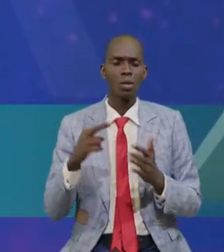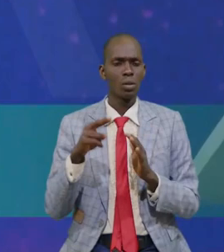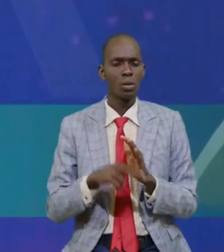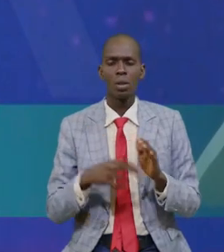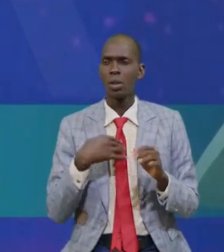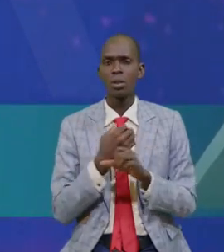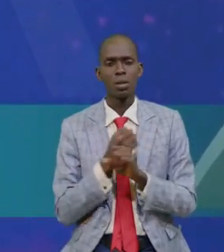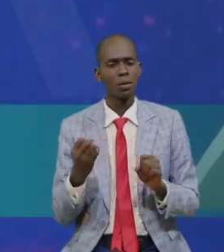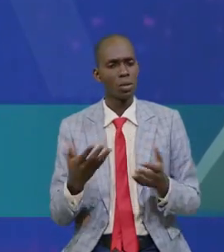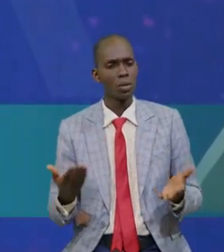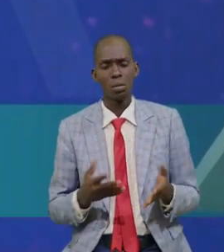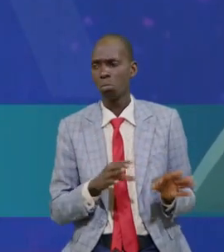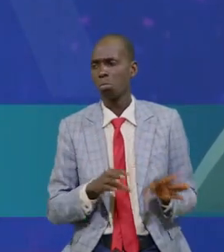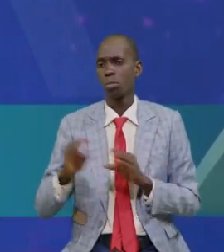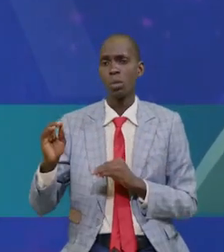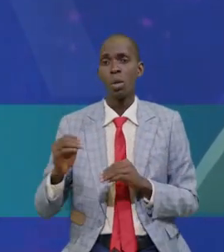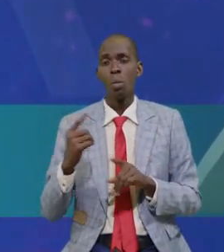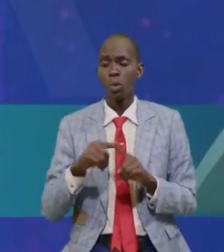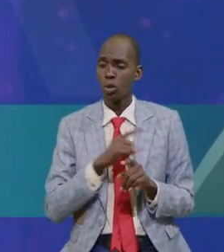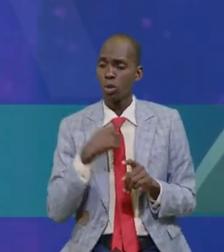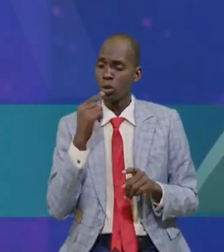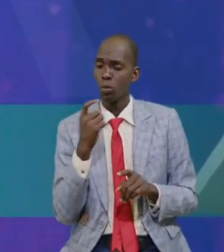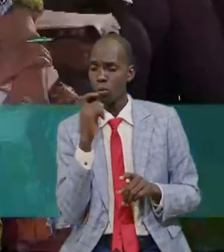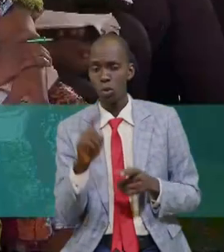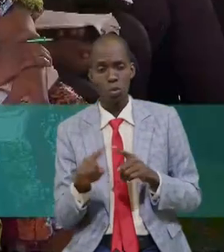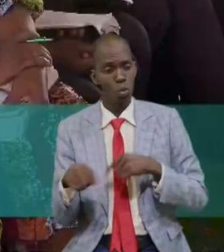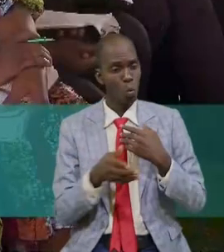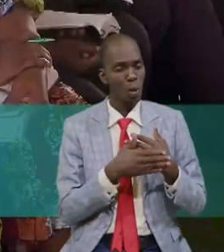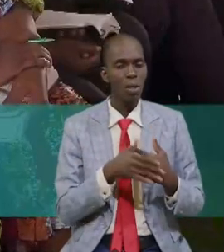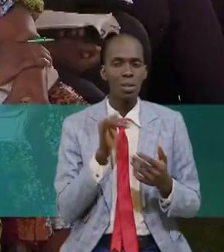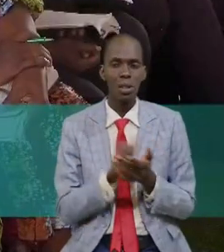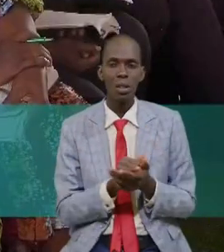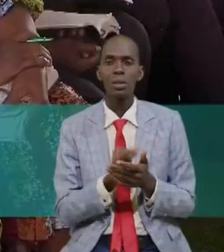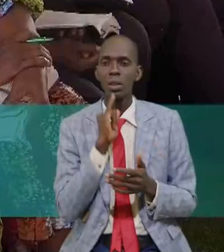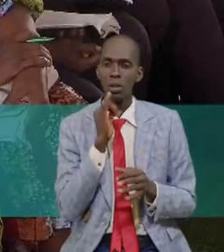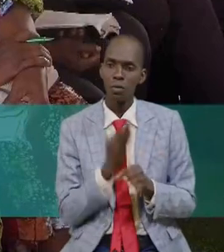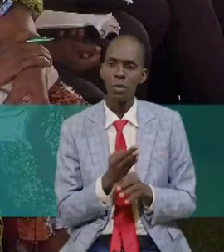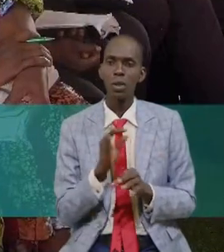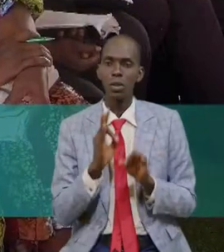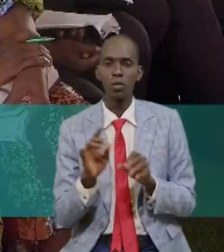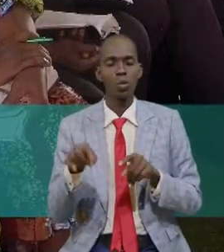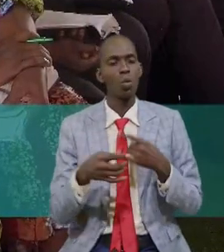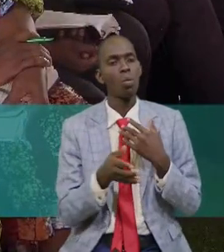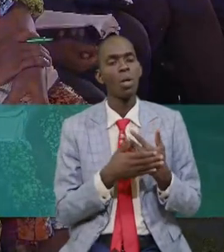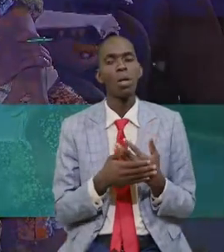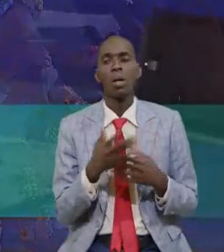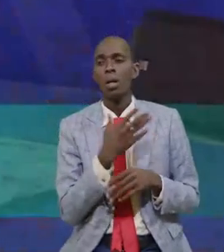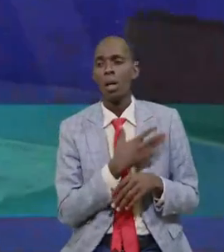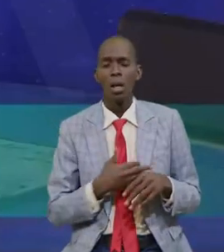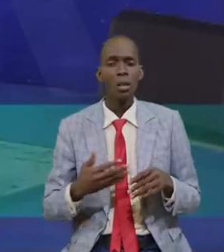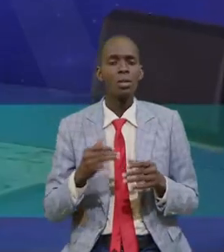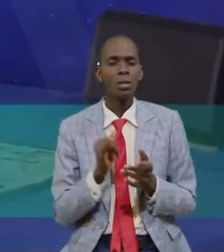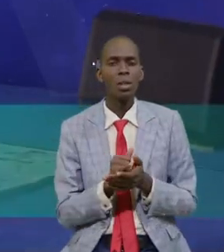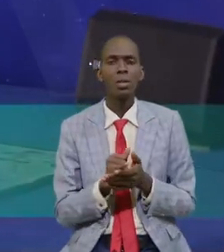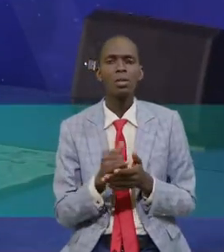go back. And you go back. That is faith. And then eventually, with all those miracles performed,